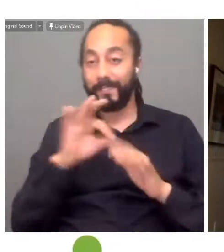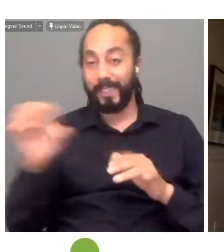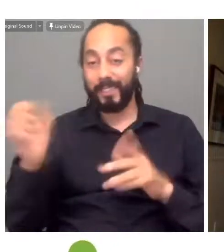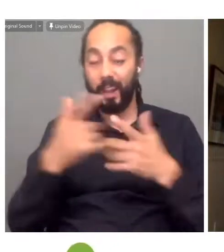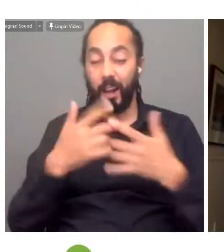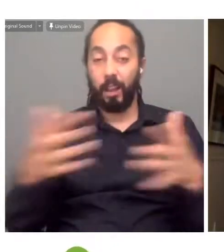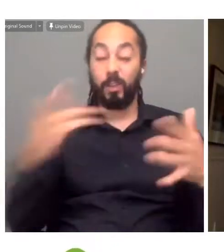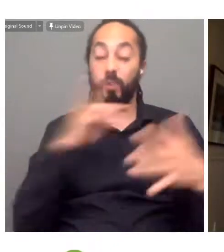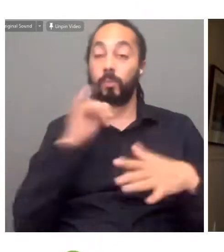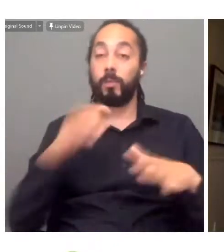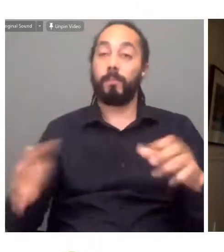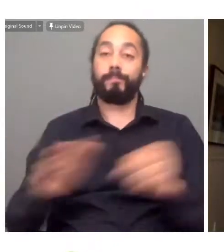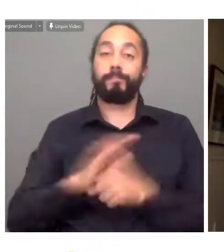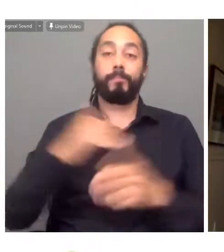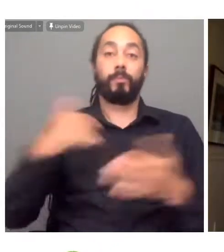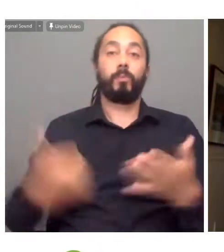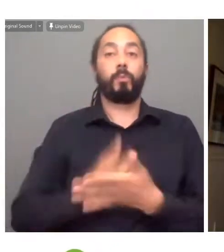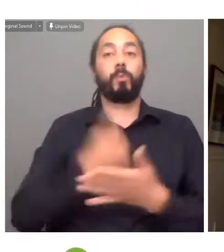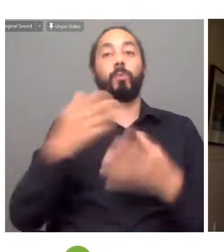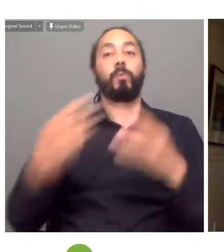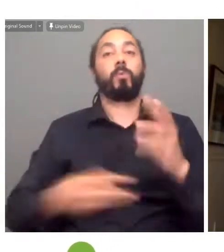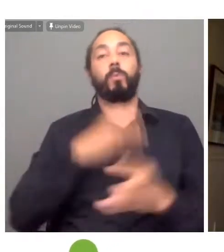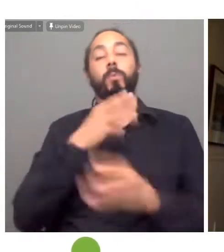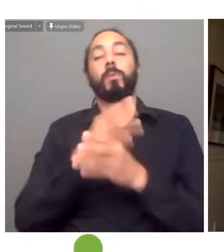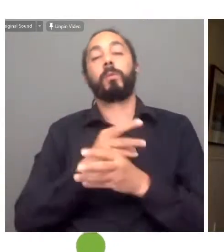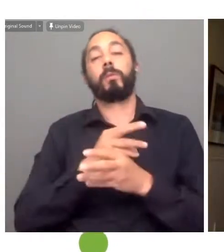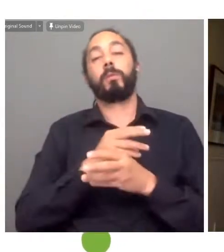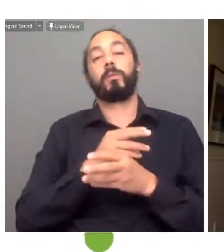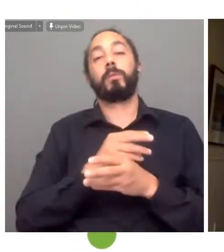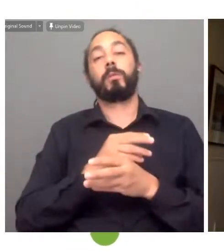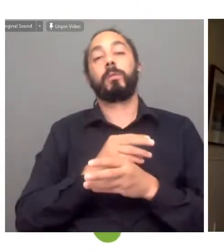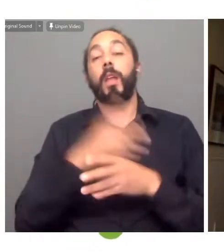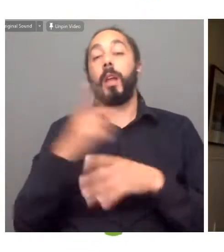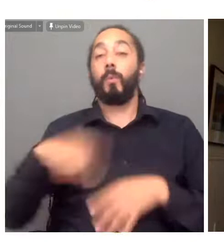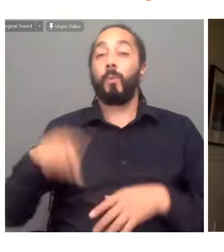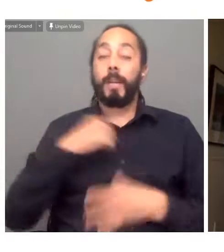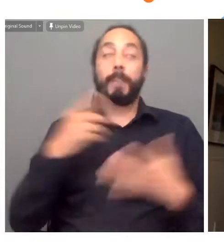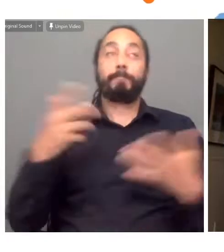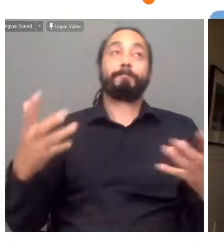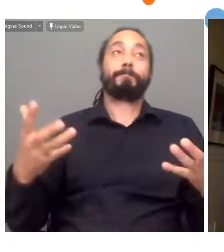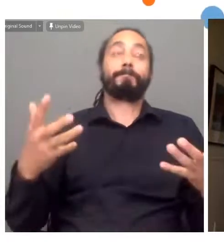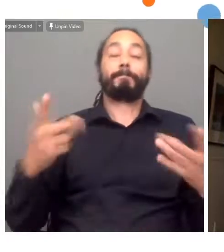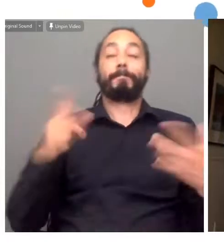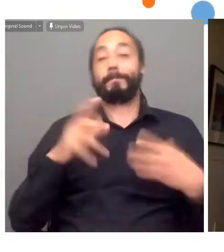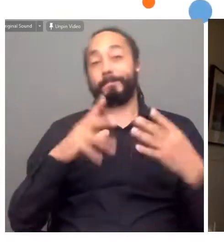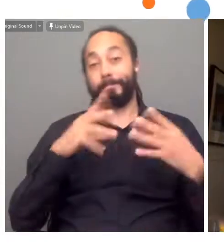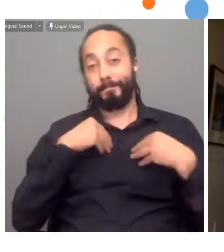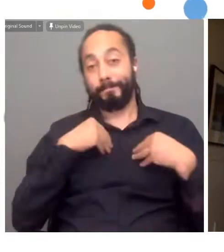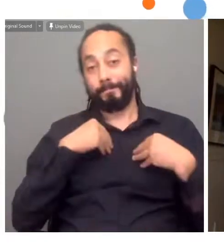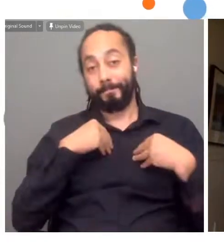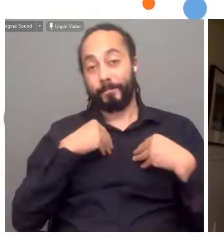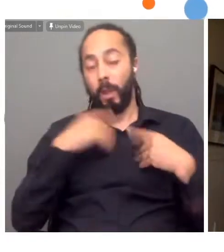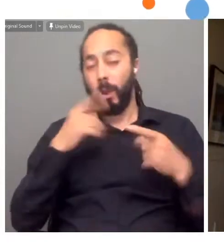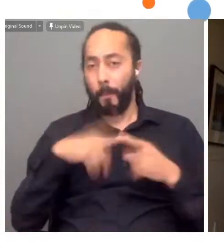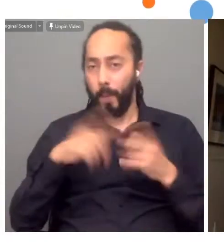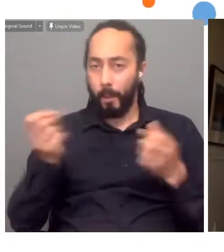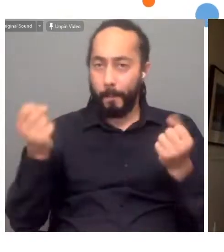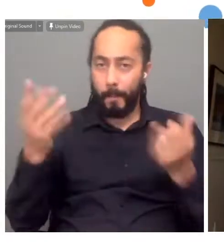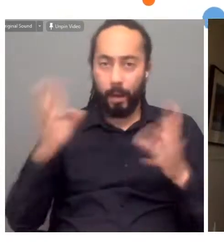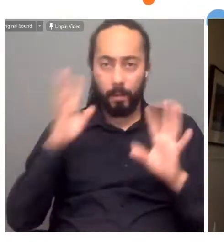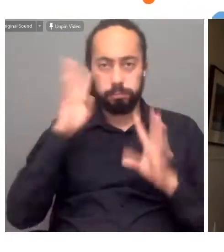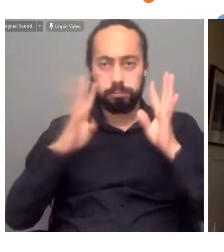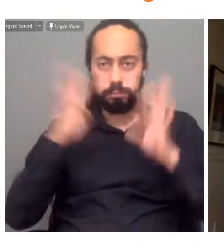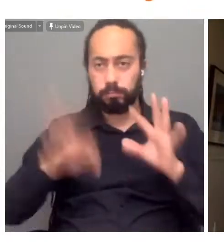new world that we've had to embrace, and it's led to a lot of creative discoveries, and it's also